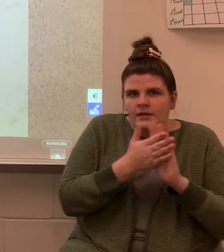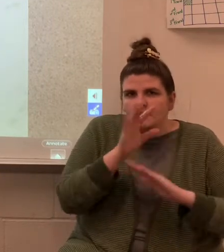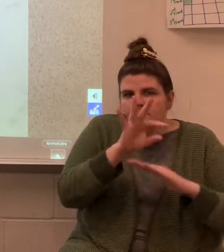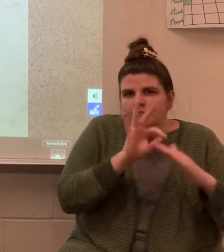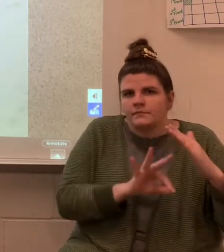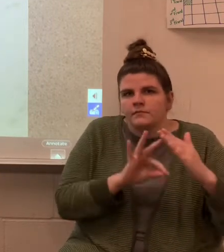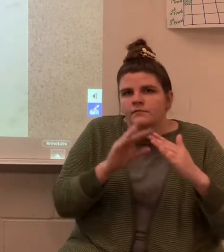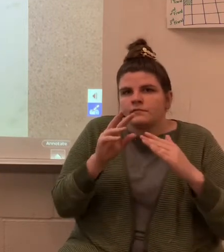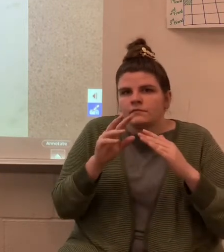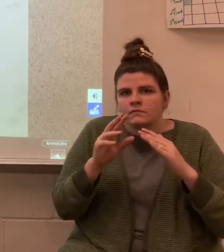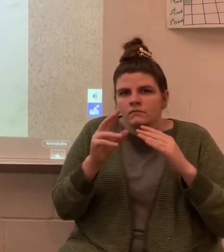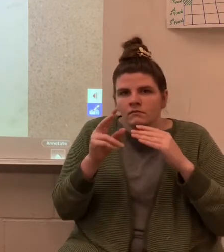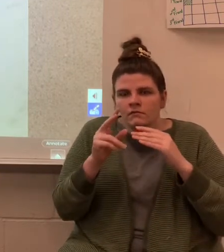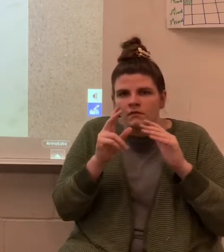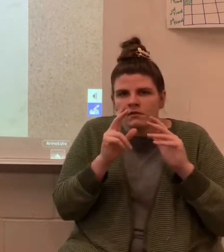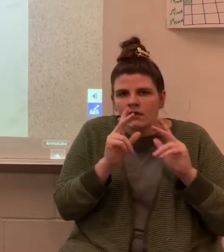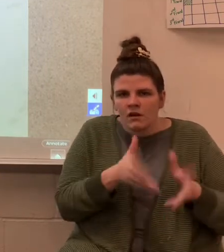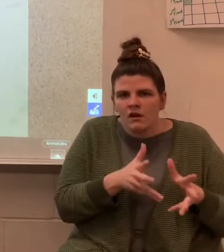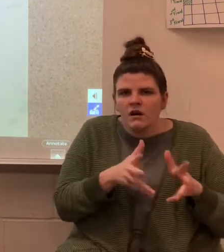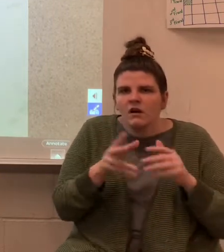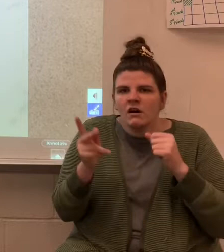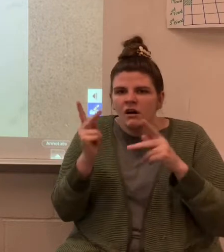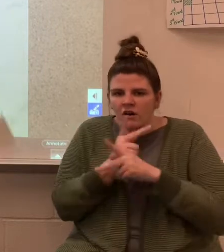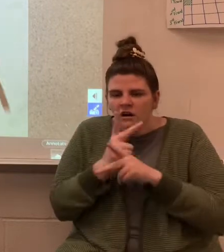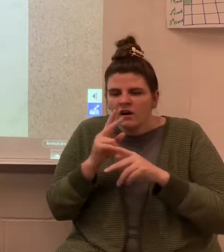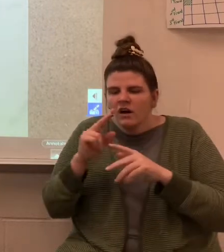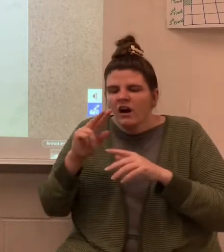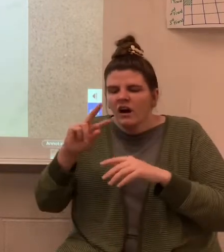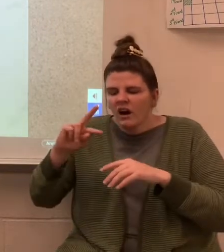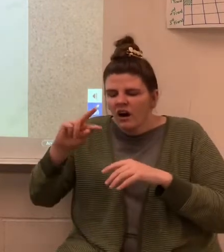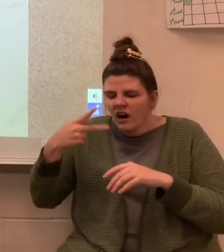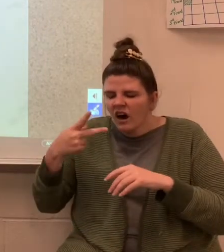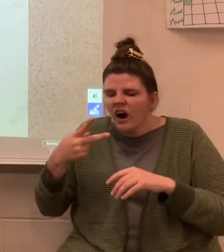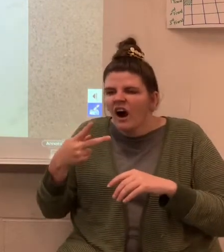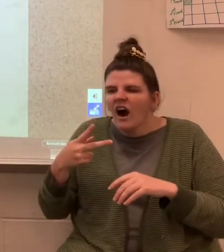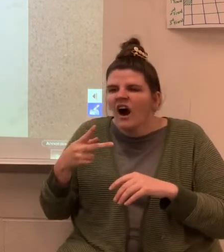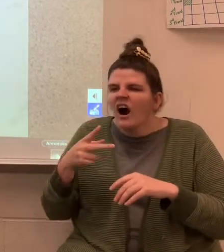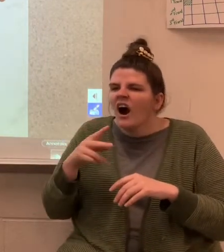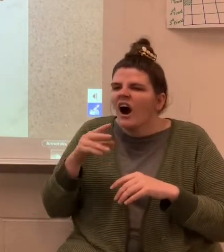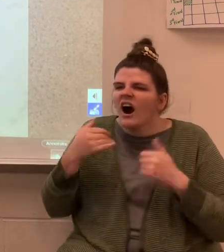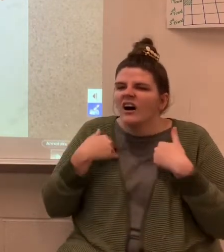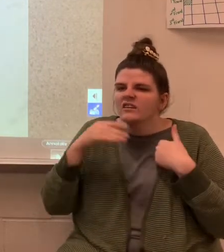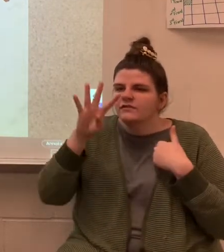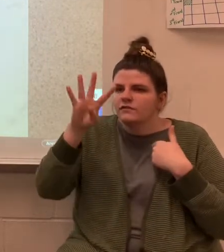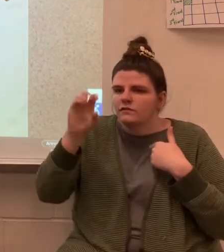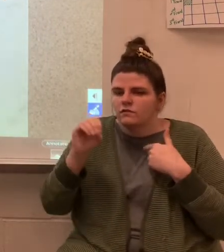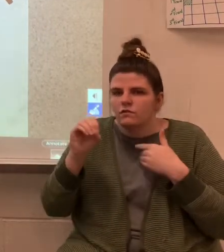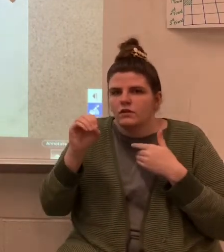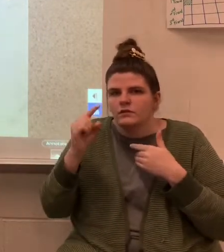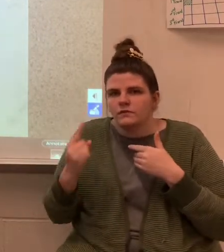I have 40/1. Therefore, I can have 40 servings.